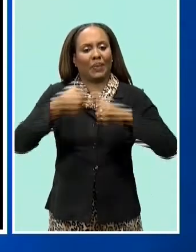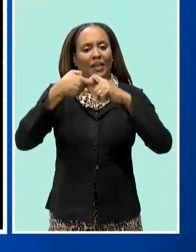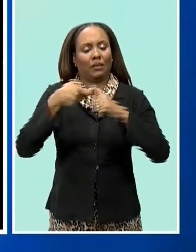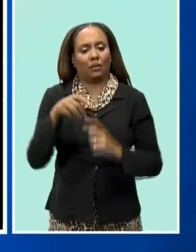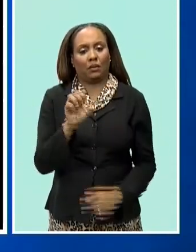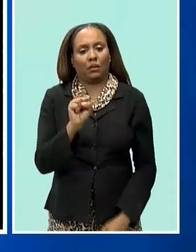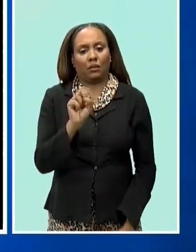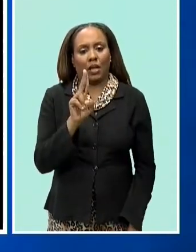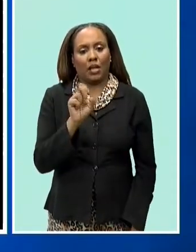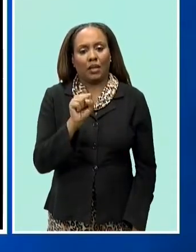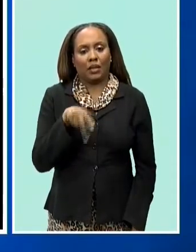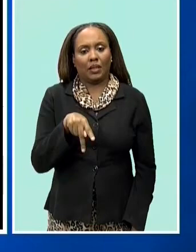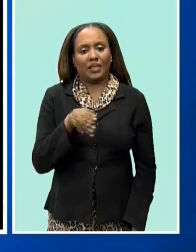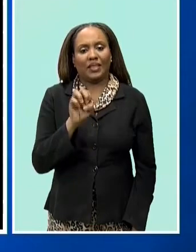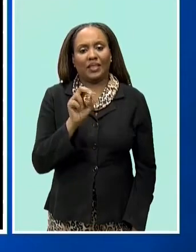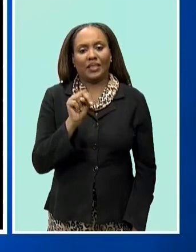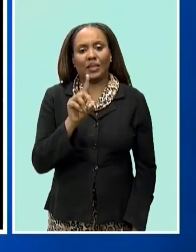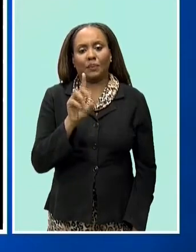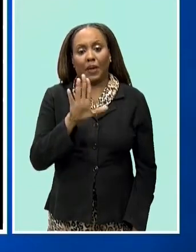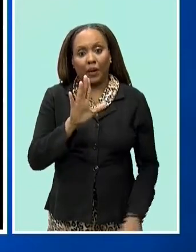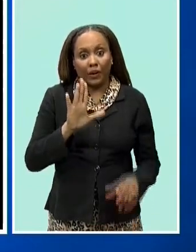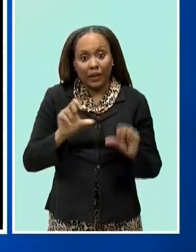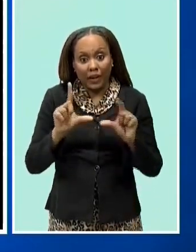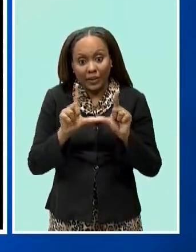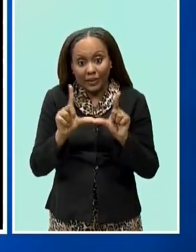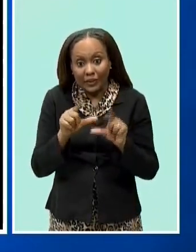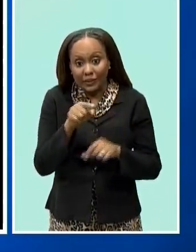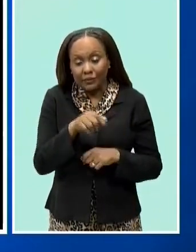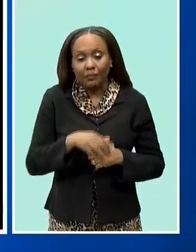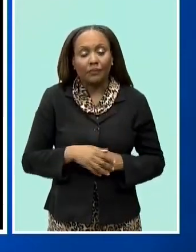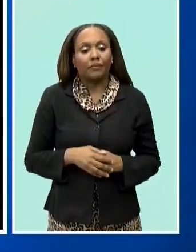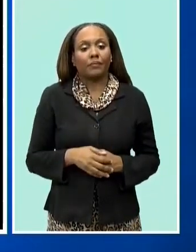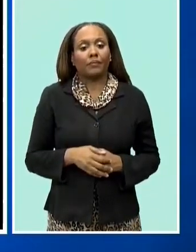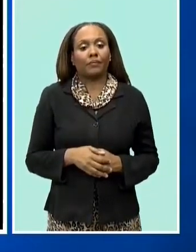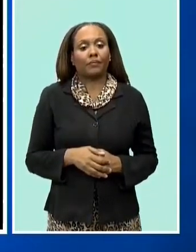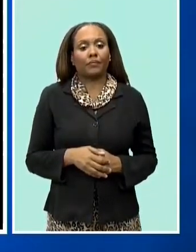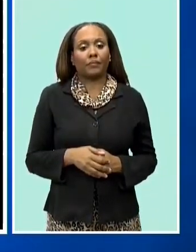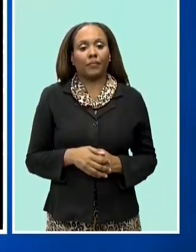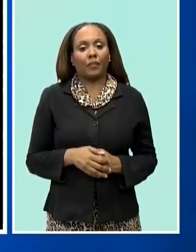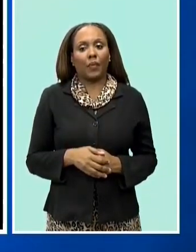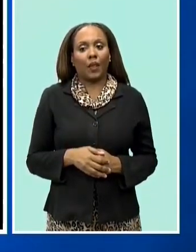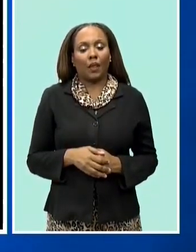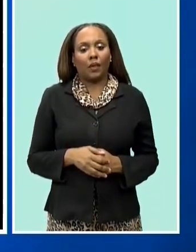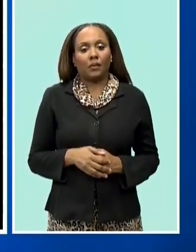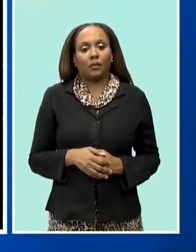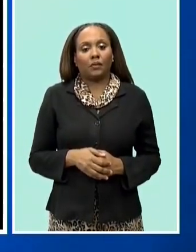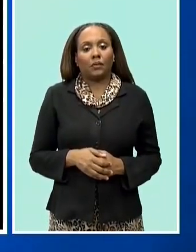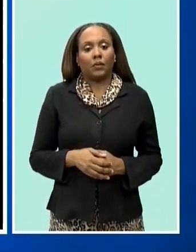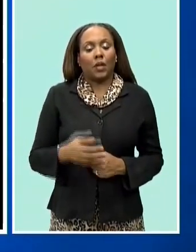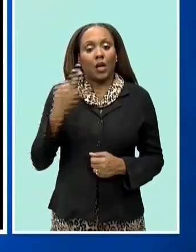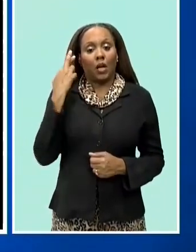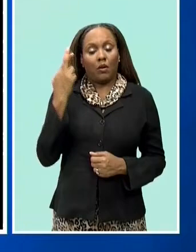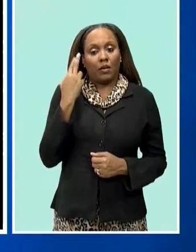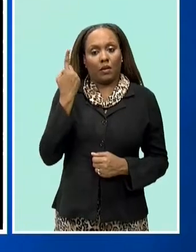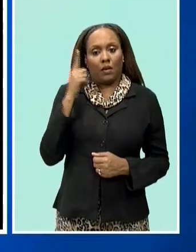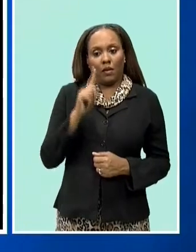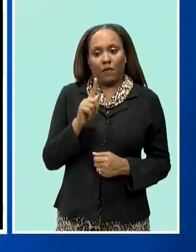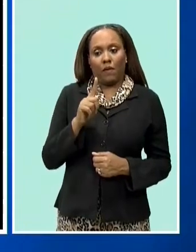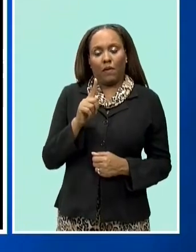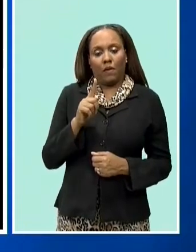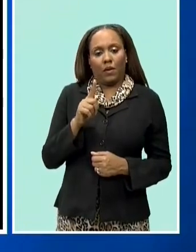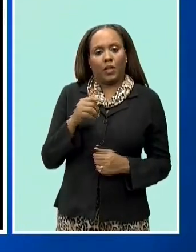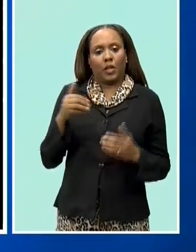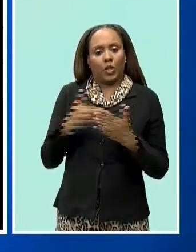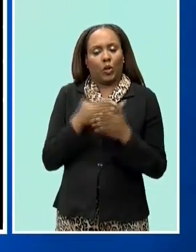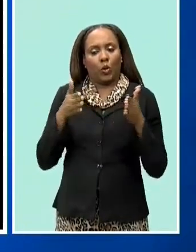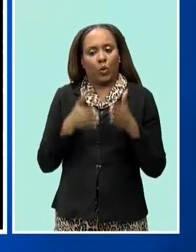drivers. The minister reiterated the purpose of ticketing errant drivers is not to make money, but it's with